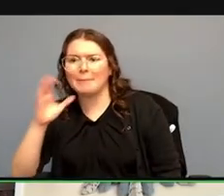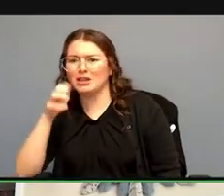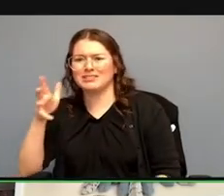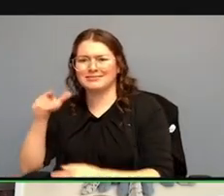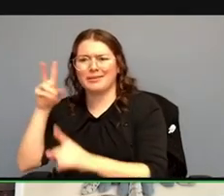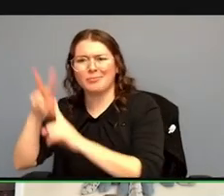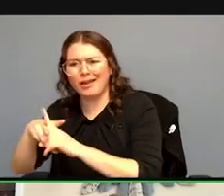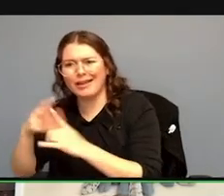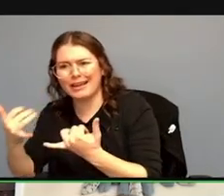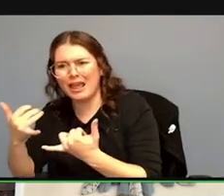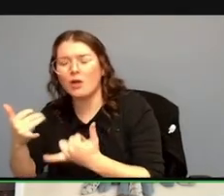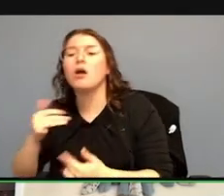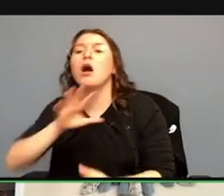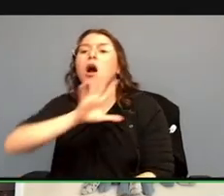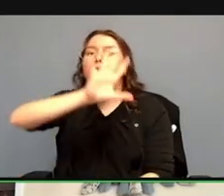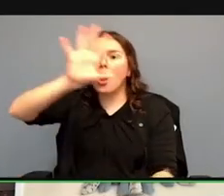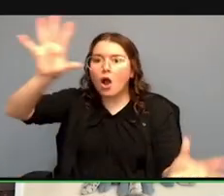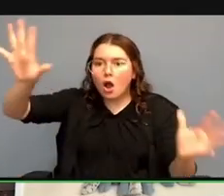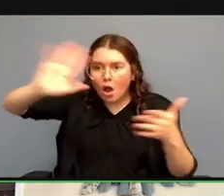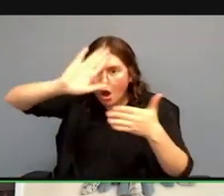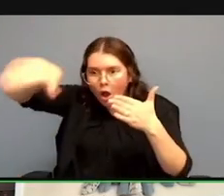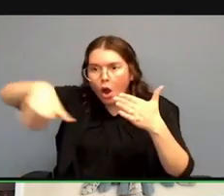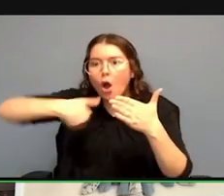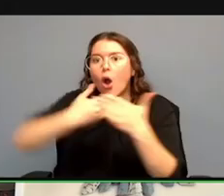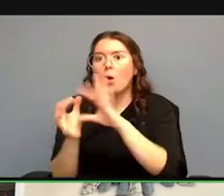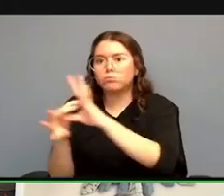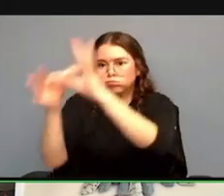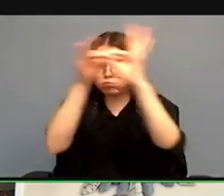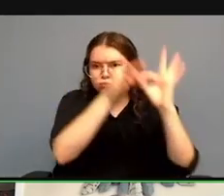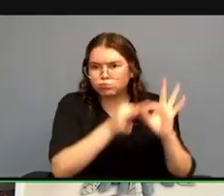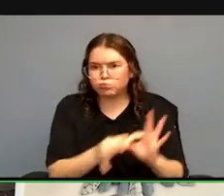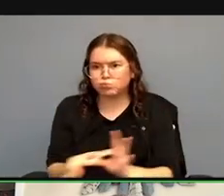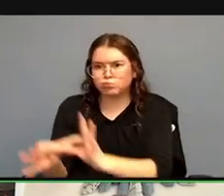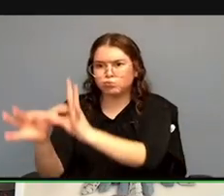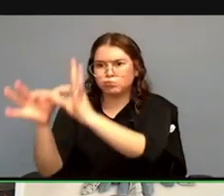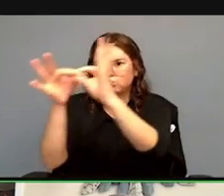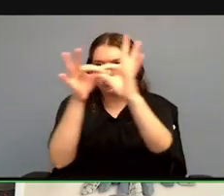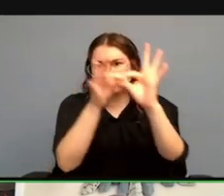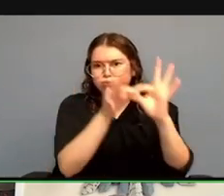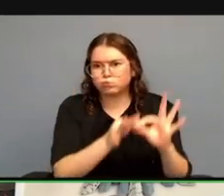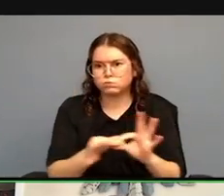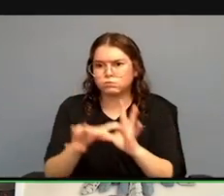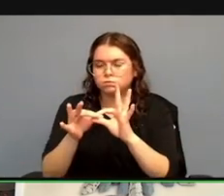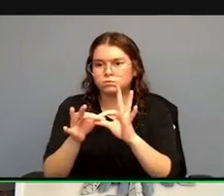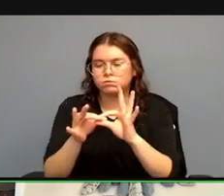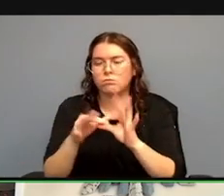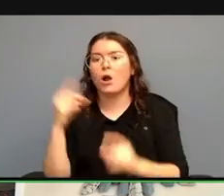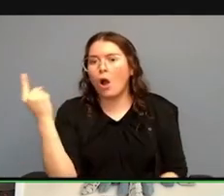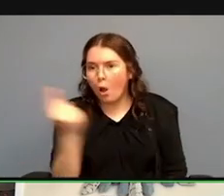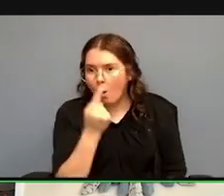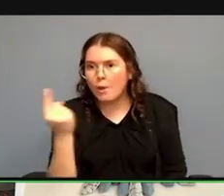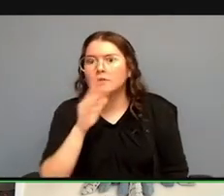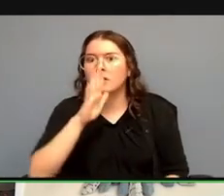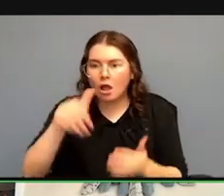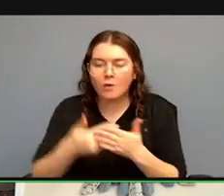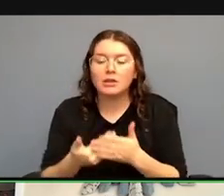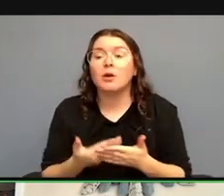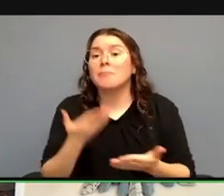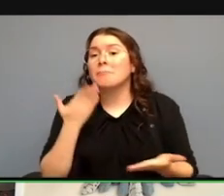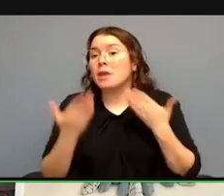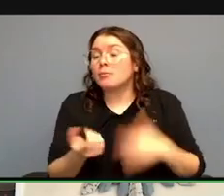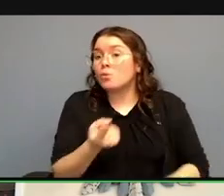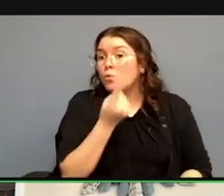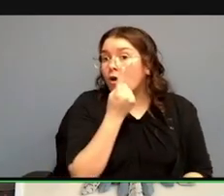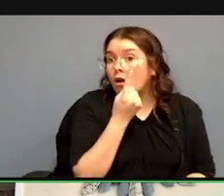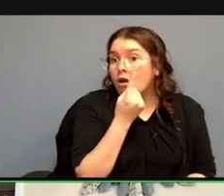anymore. They all interact at all times. So while one might